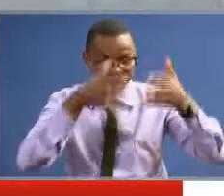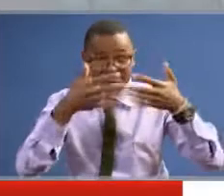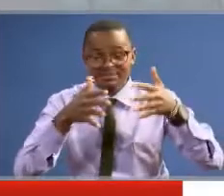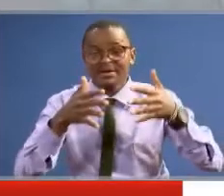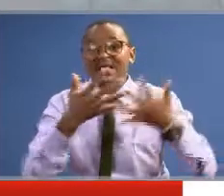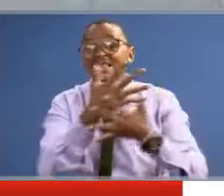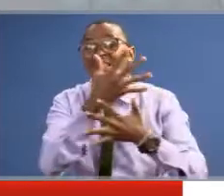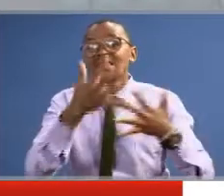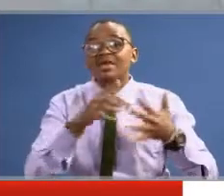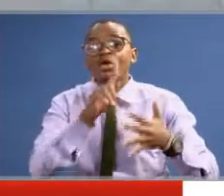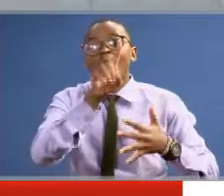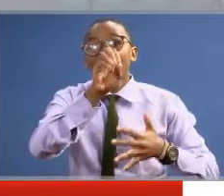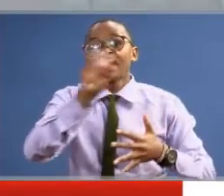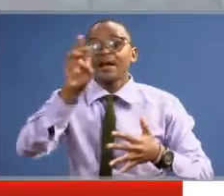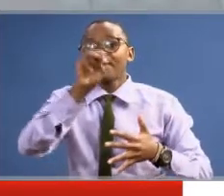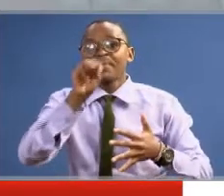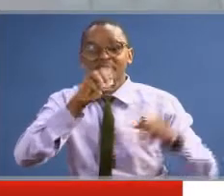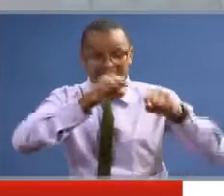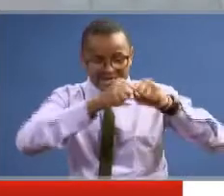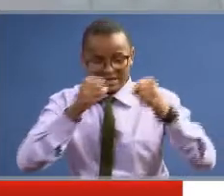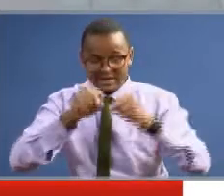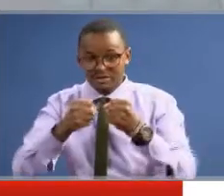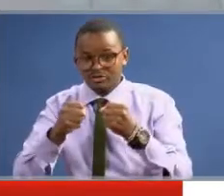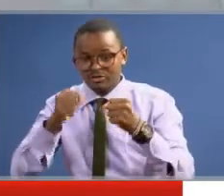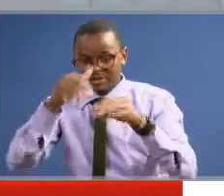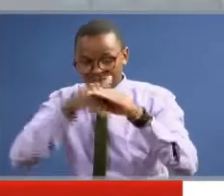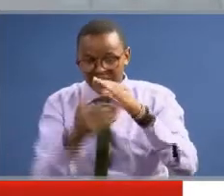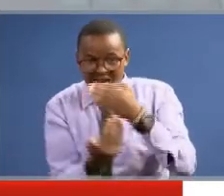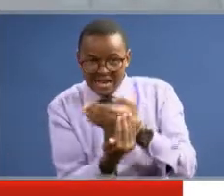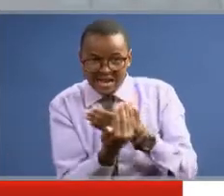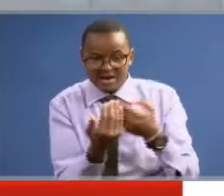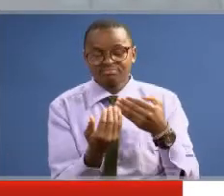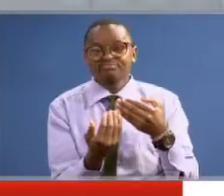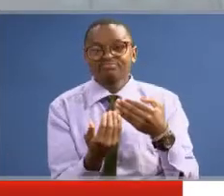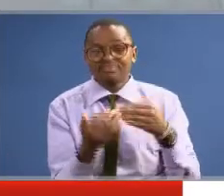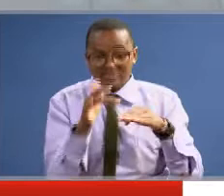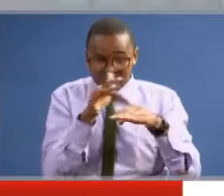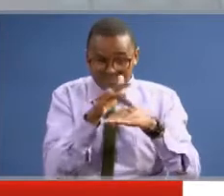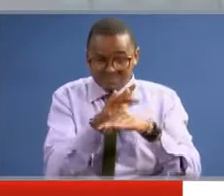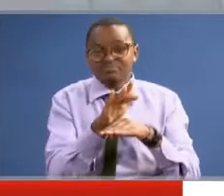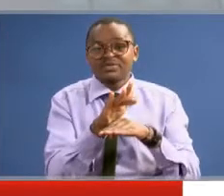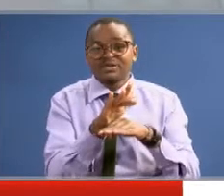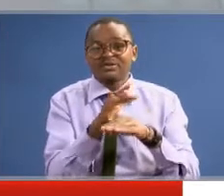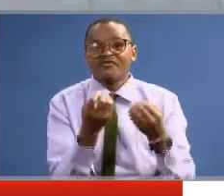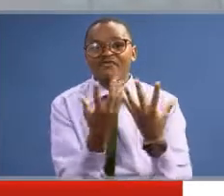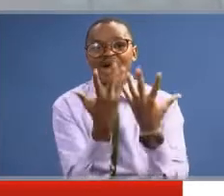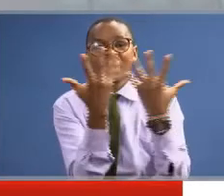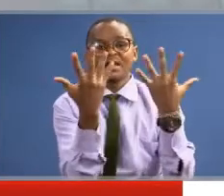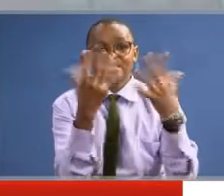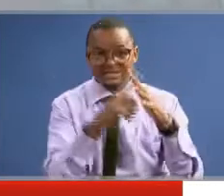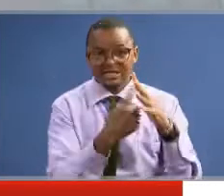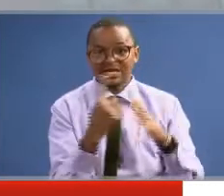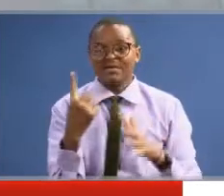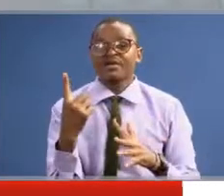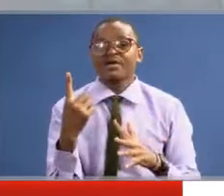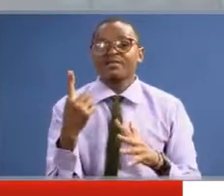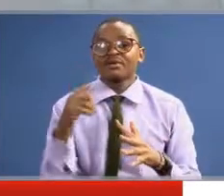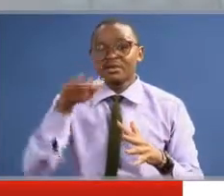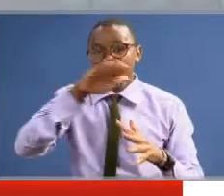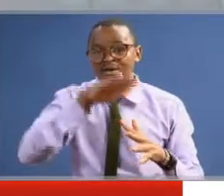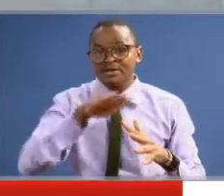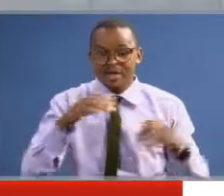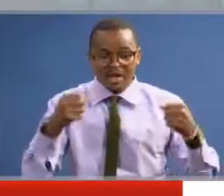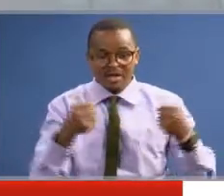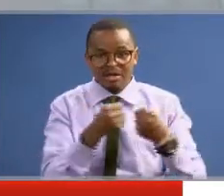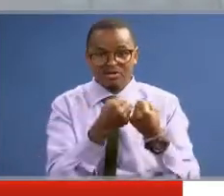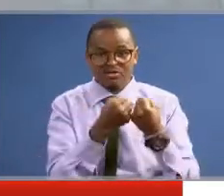More than 100 million shillings was destroyed in an early morning fire that started at a furniture shop. According to the area residents, the cause